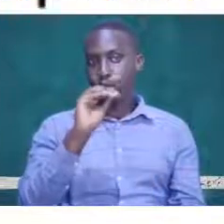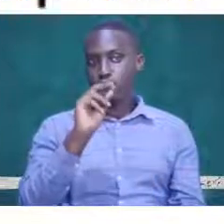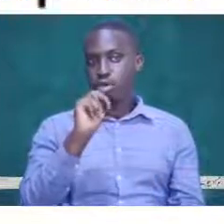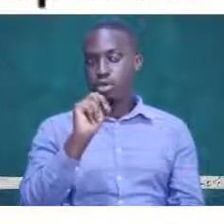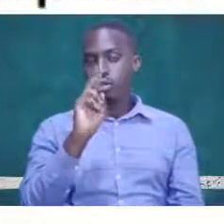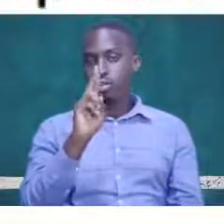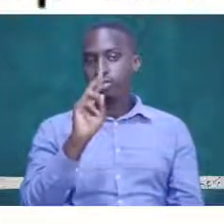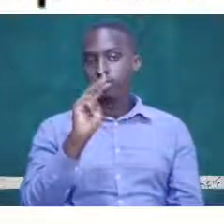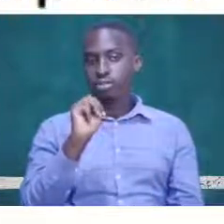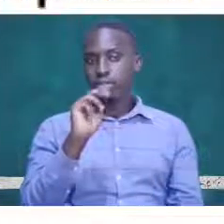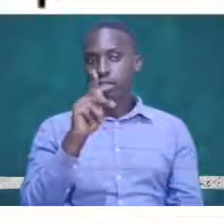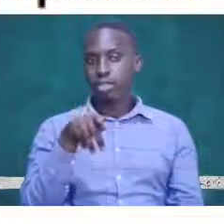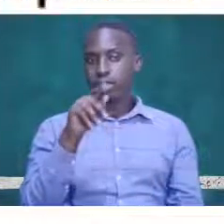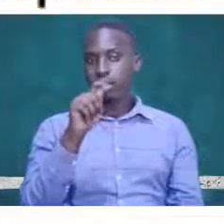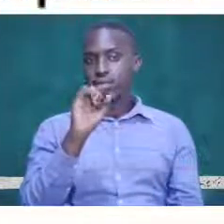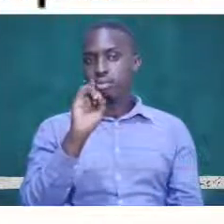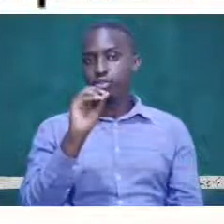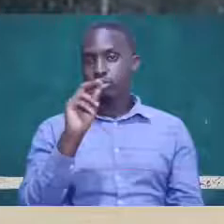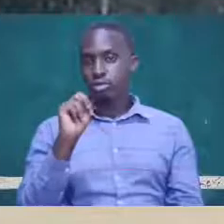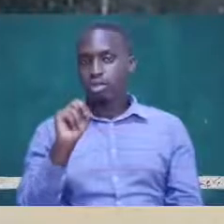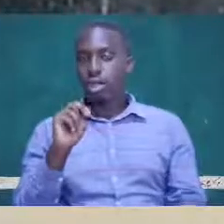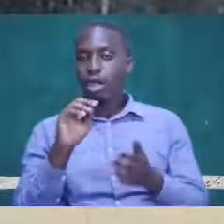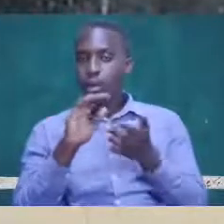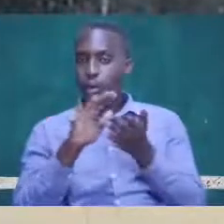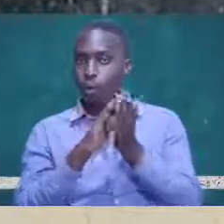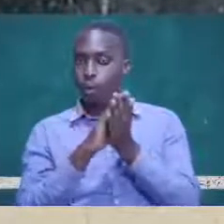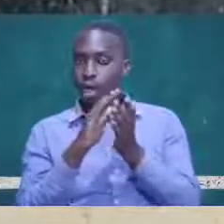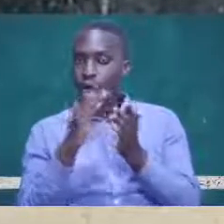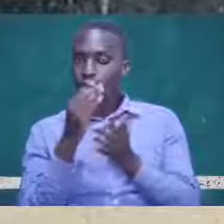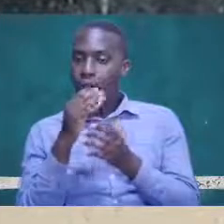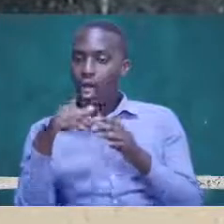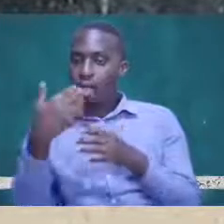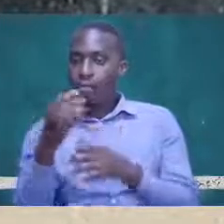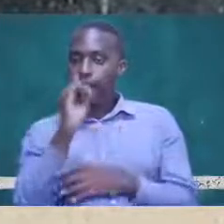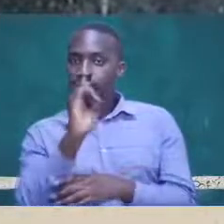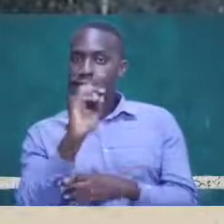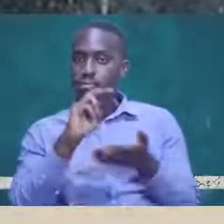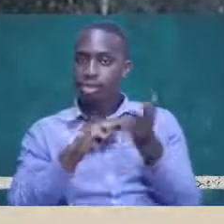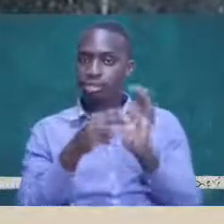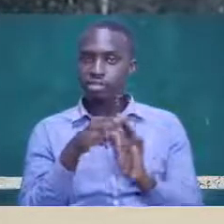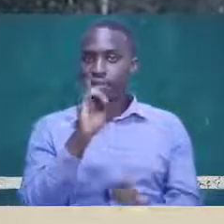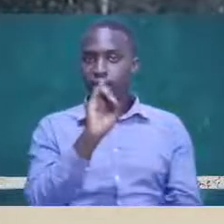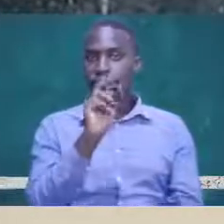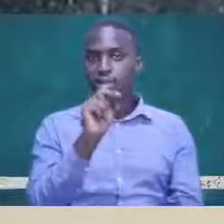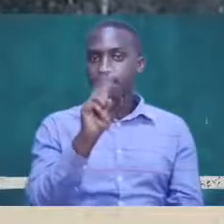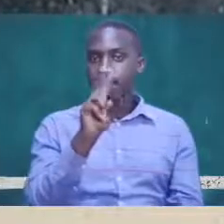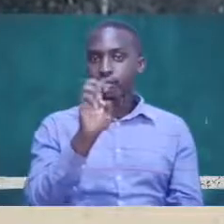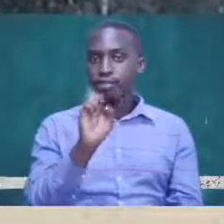by change in consumption. An example.